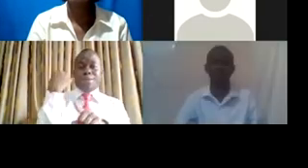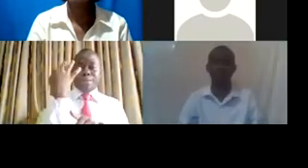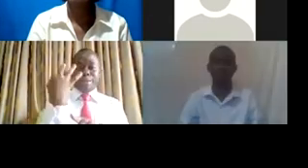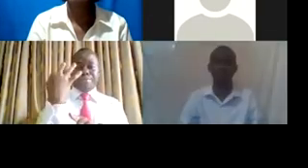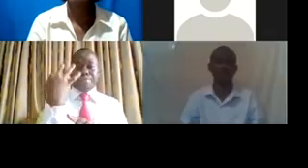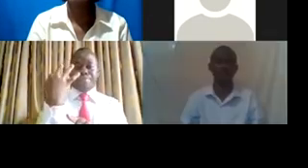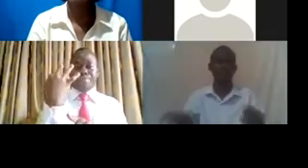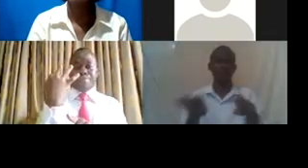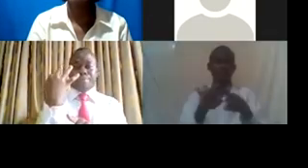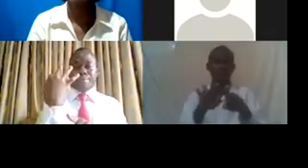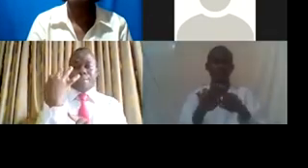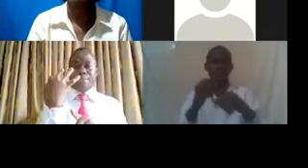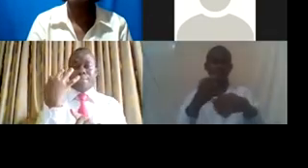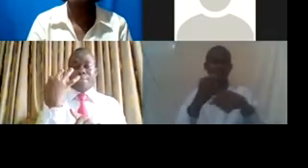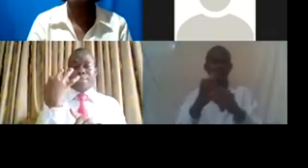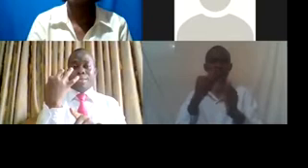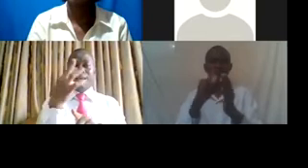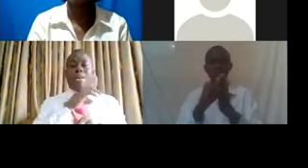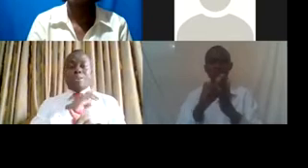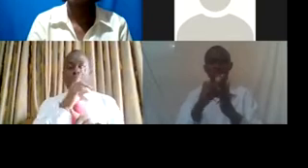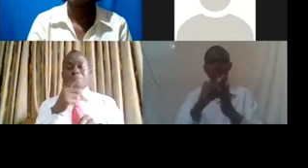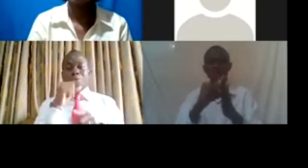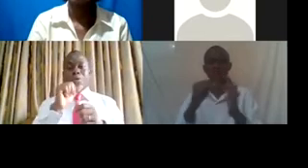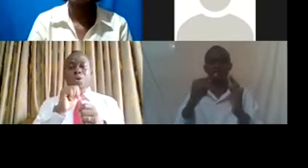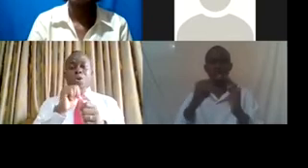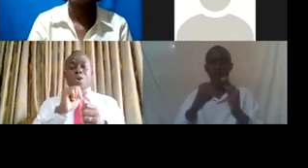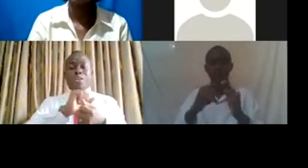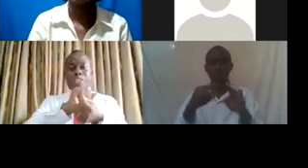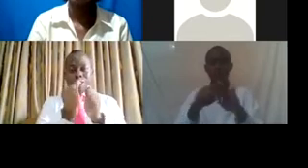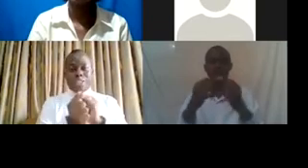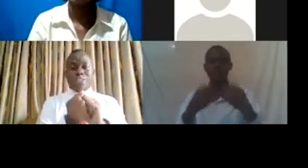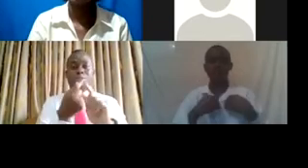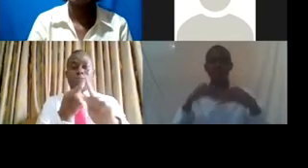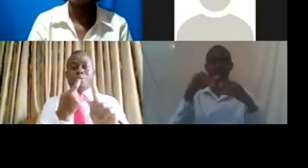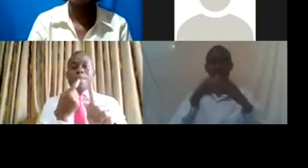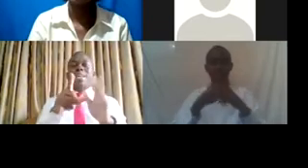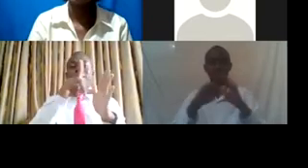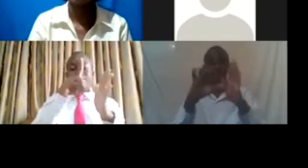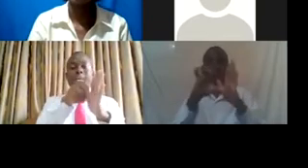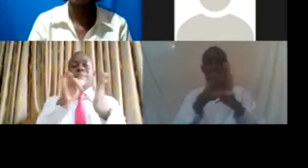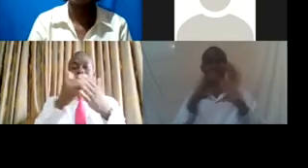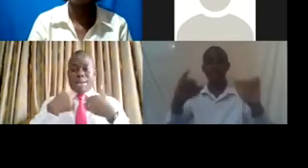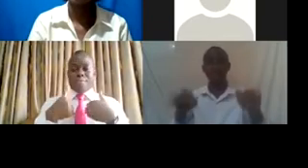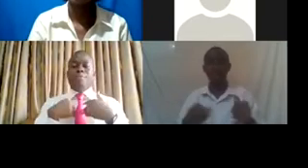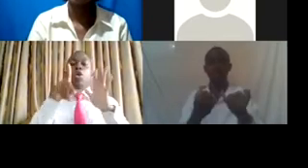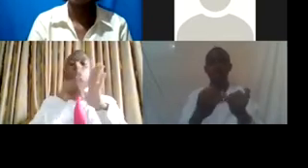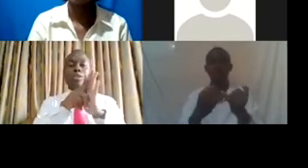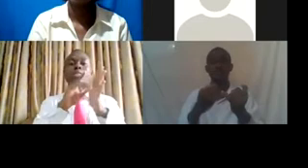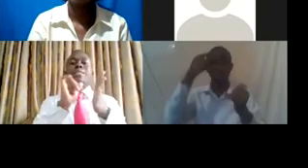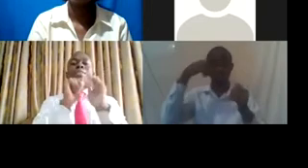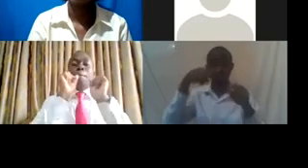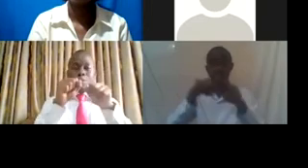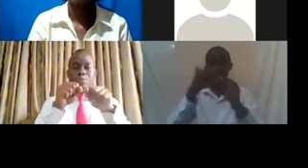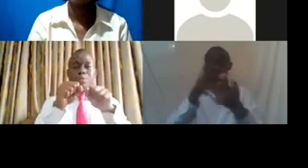recommendations for consequential amendments to existing legislation. You know, there are new legislations and there are those that need to be